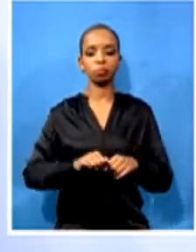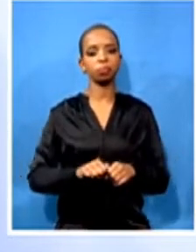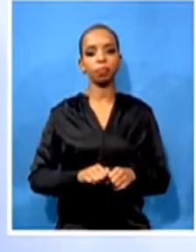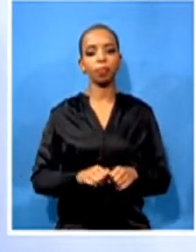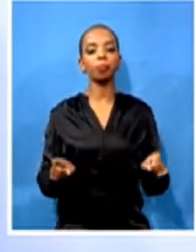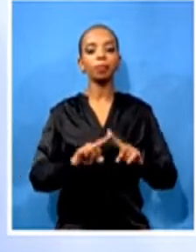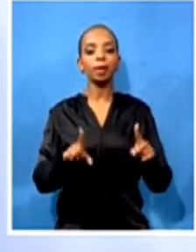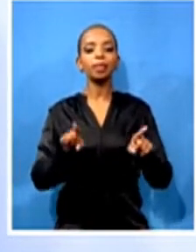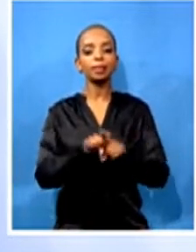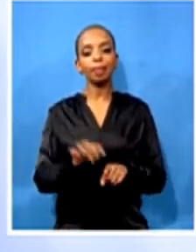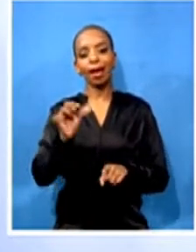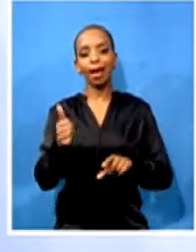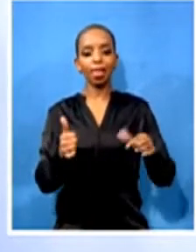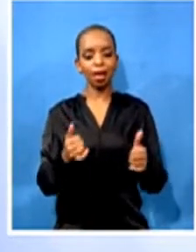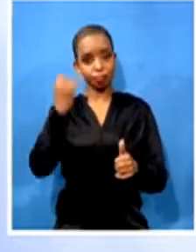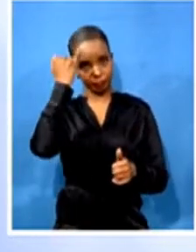service delivery,